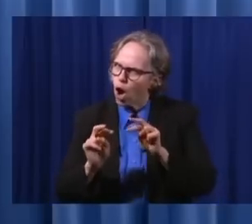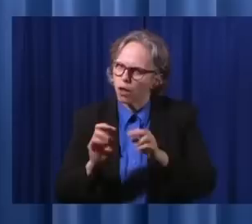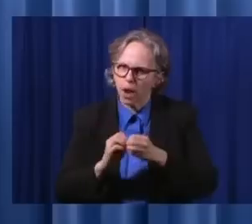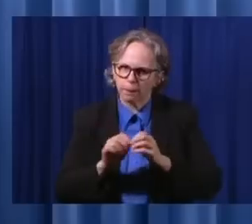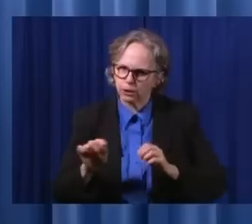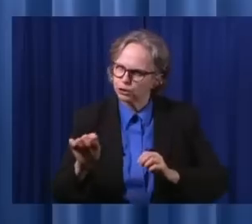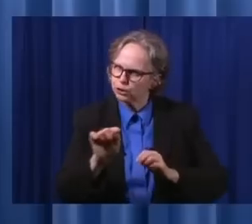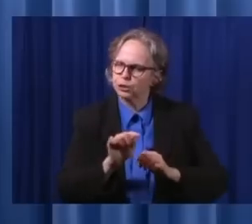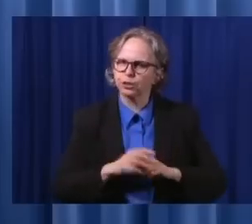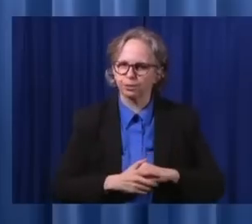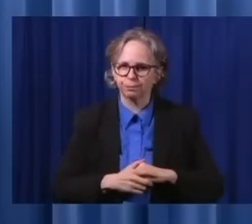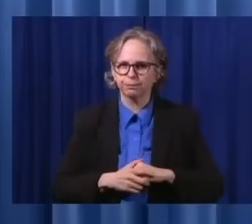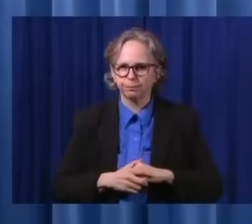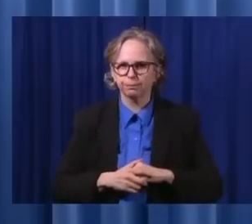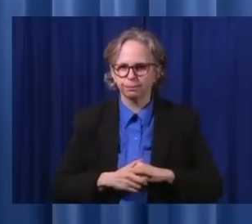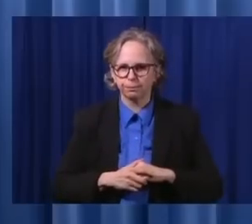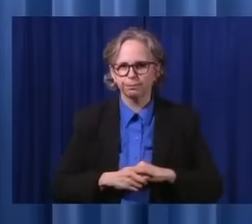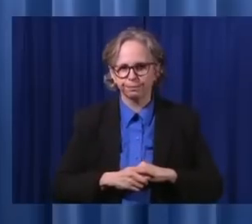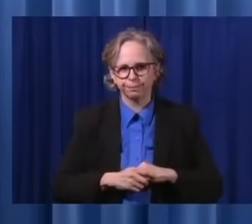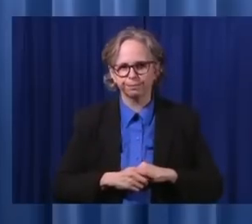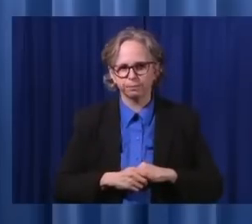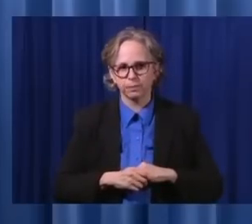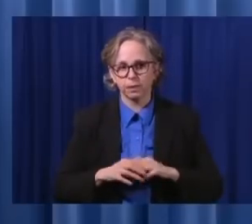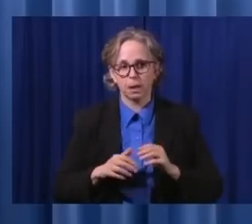Virtually everything is open.